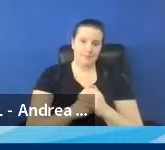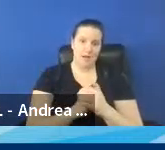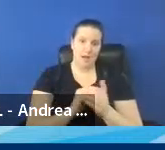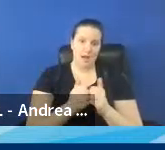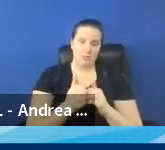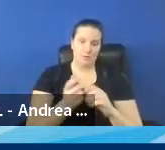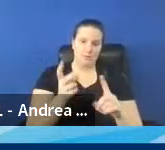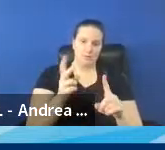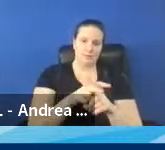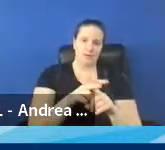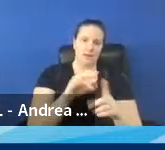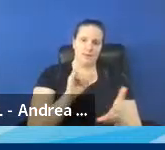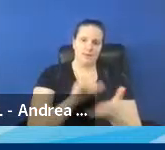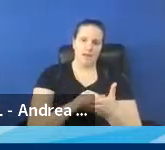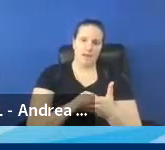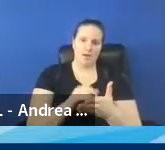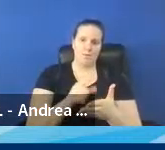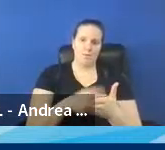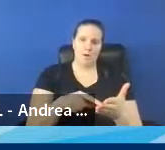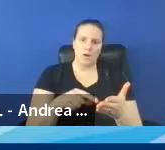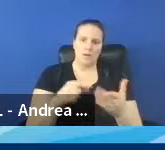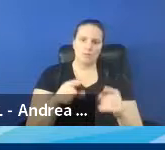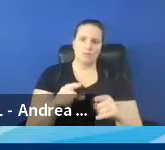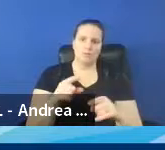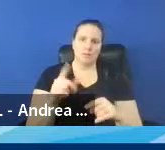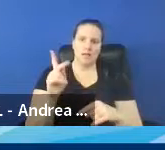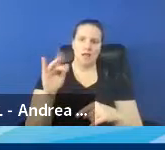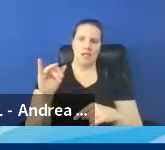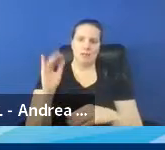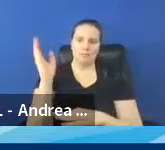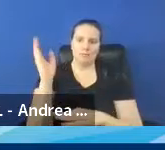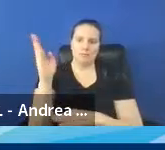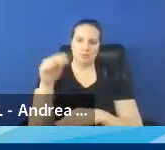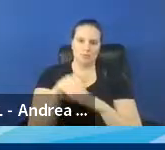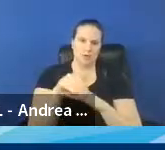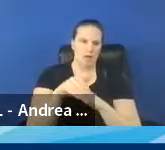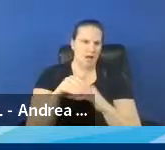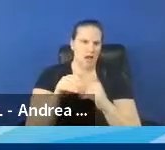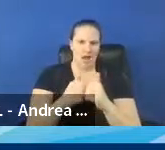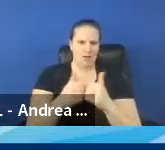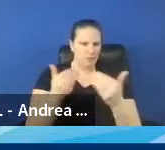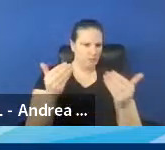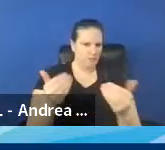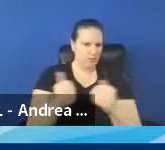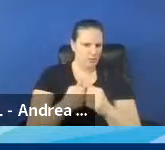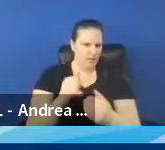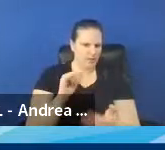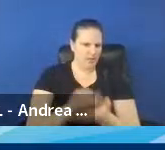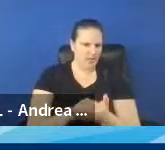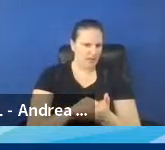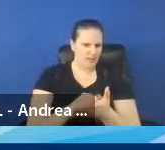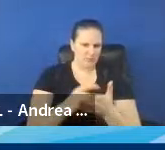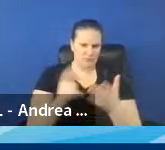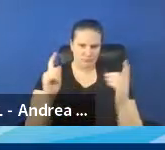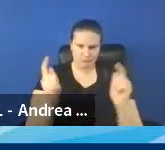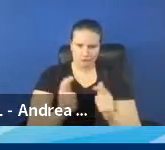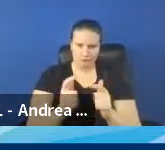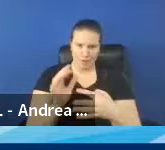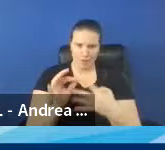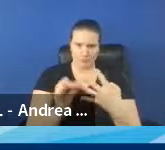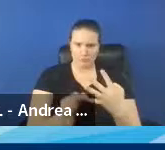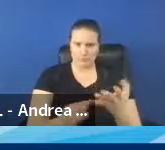we apply that kind of to what your and Kelly's presentation is tonight, and how can we move forward with that information to narrow down these